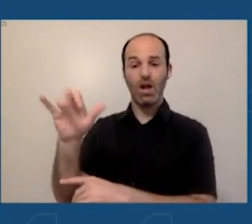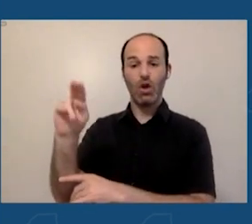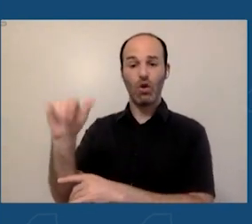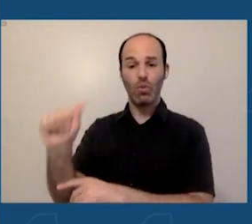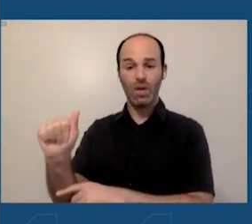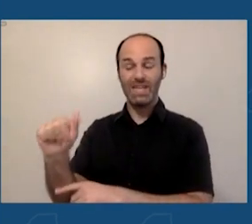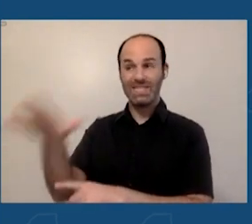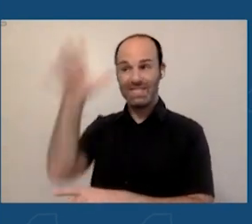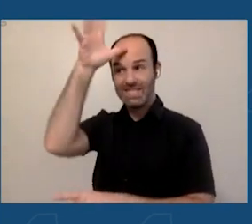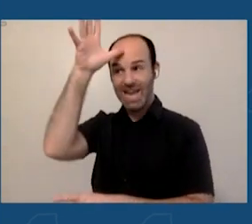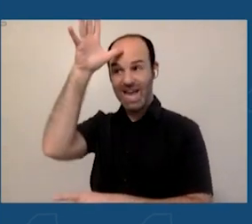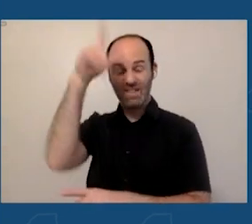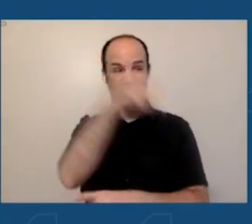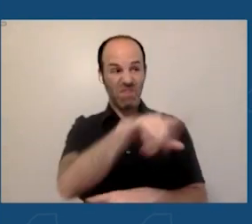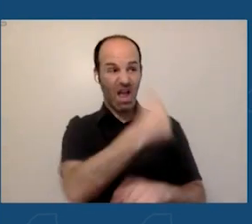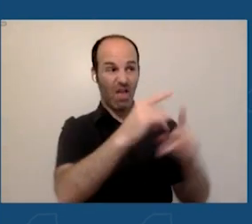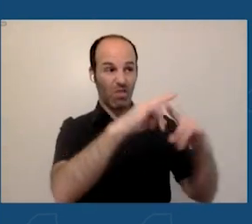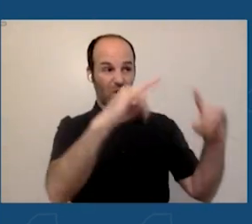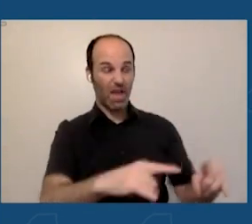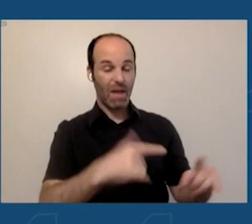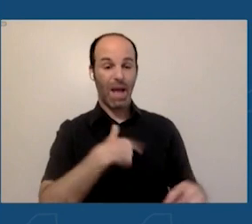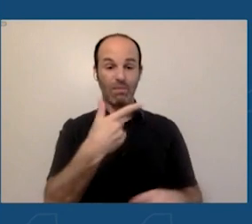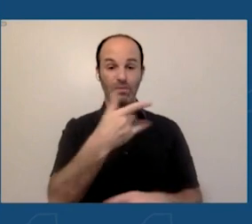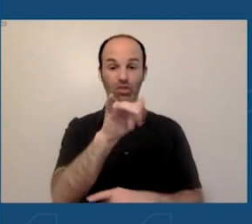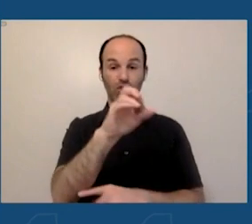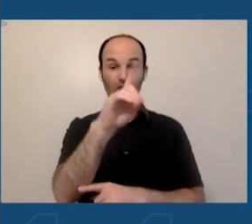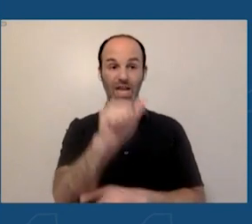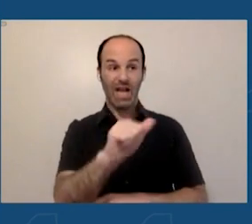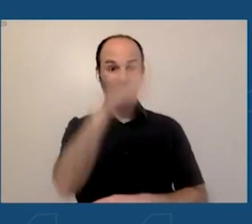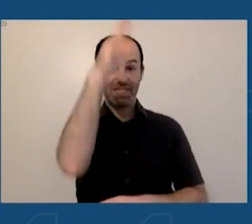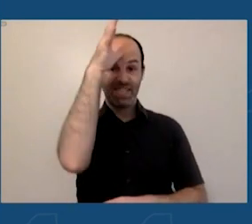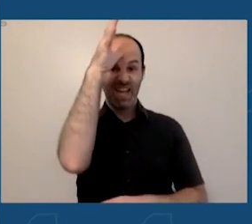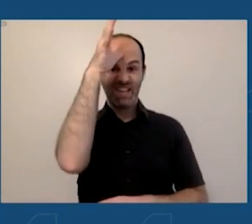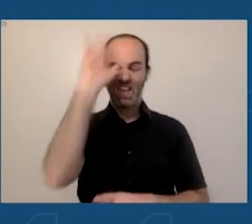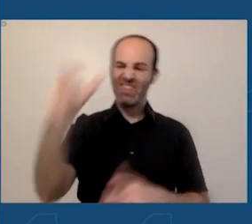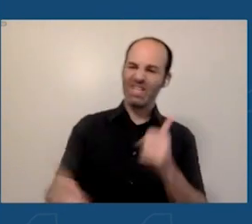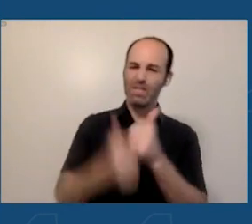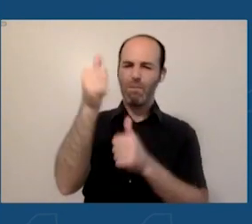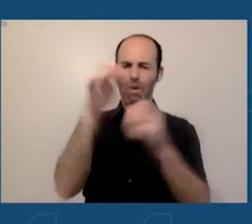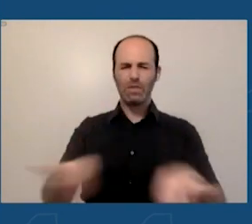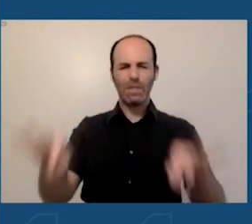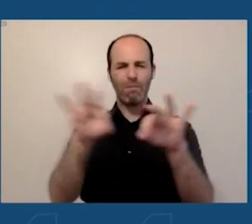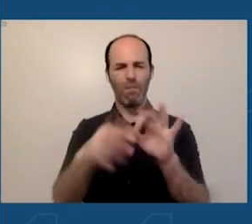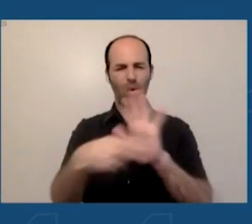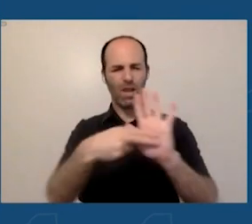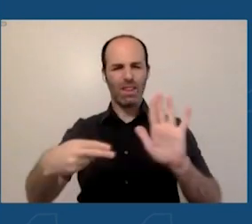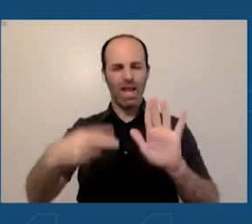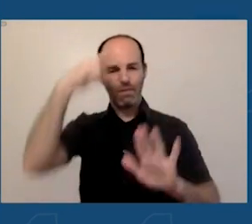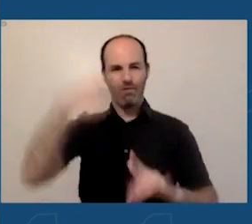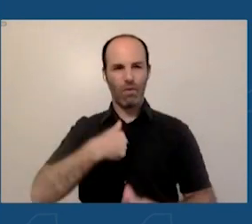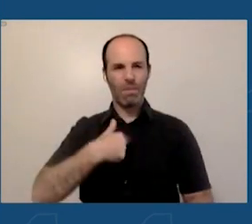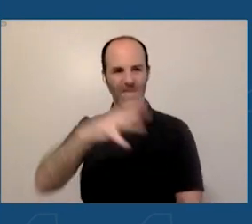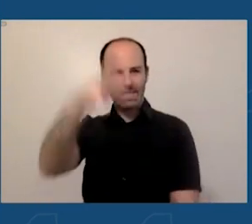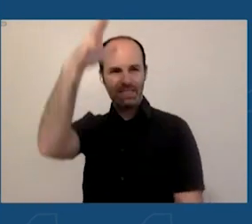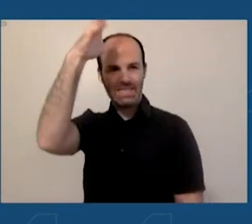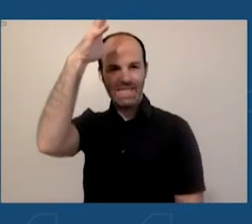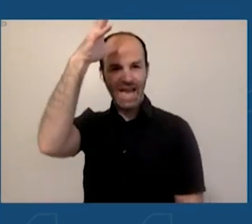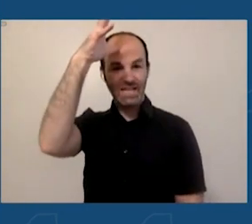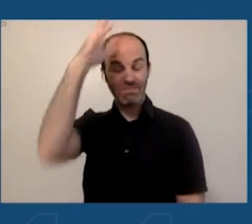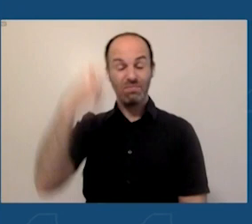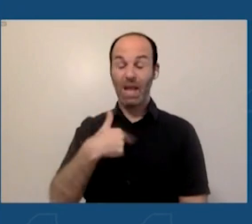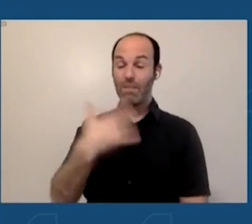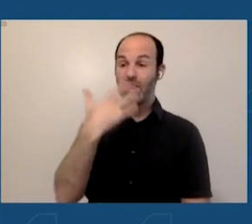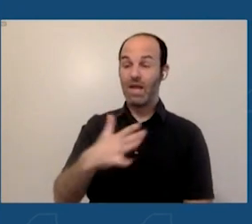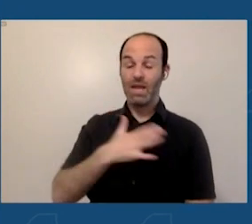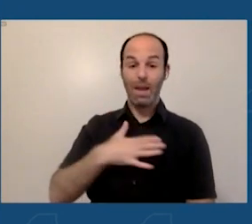title I will ever hold, dad. You know, I'm lucky enough that I have a flexible enough schedule that affords me the